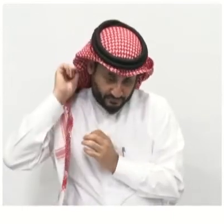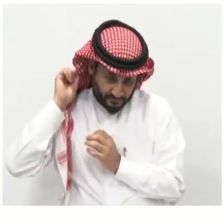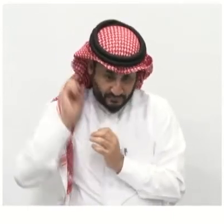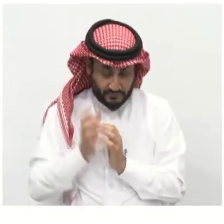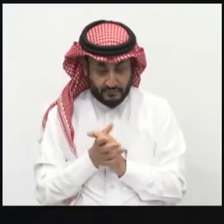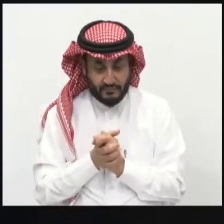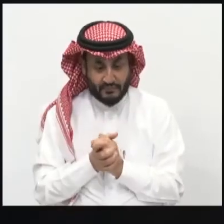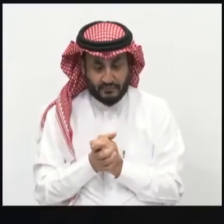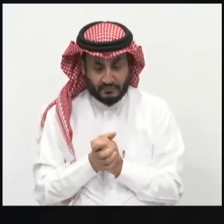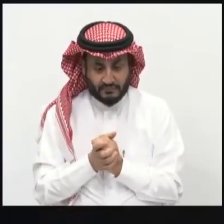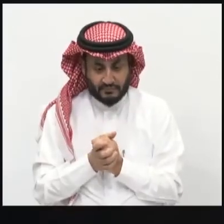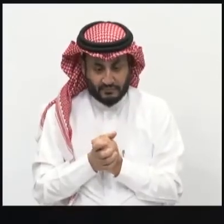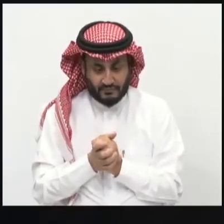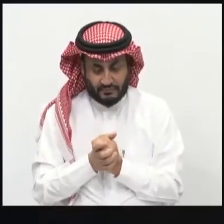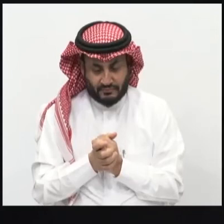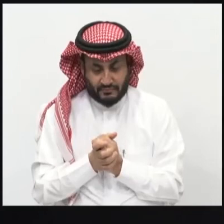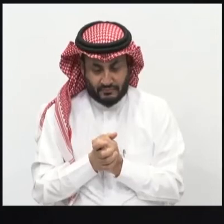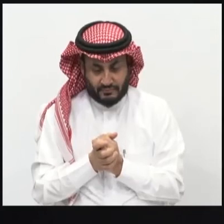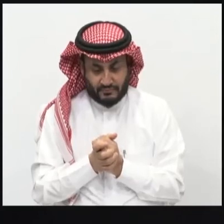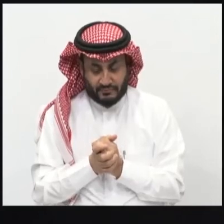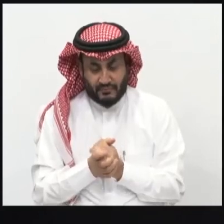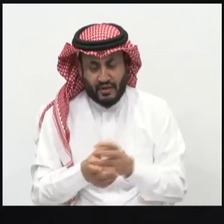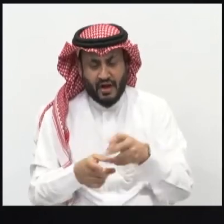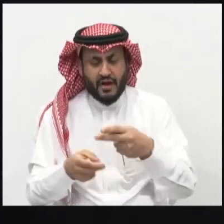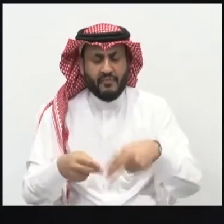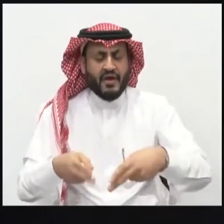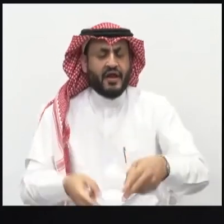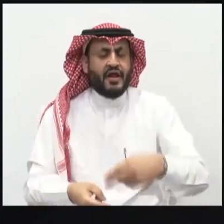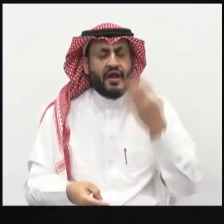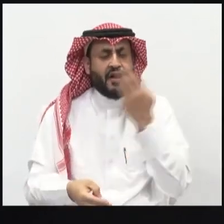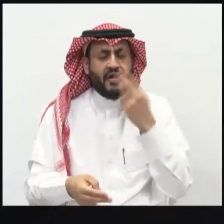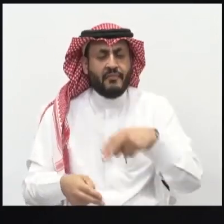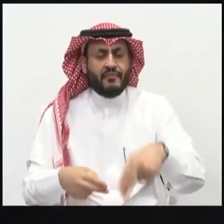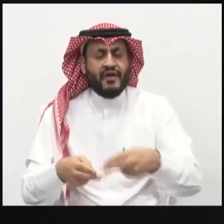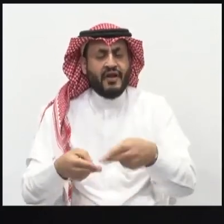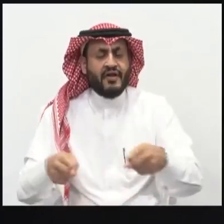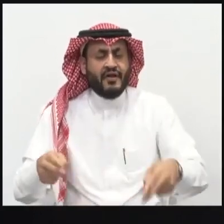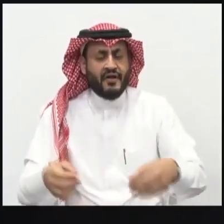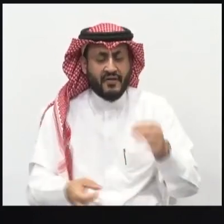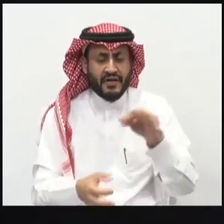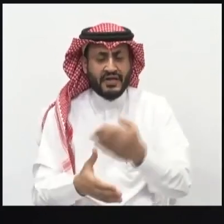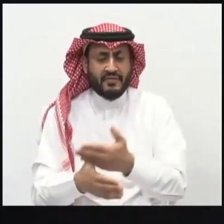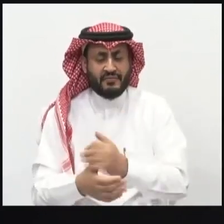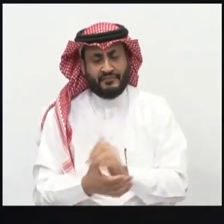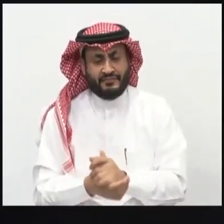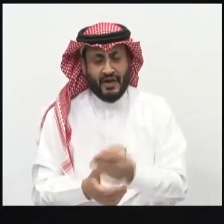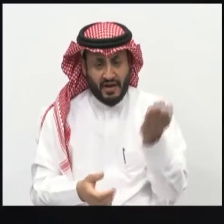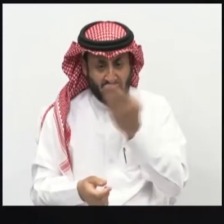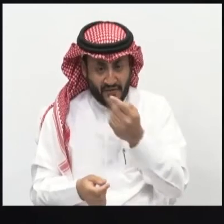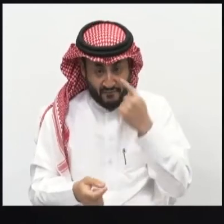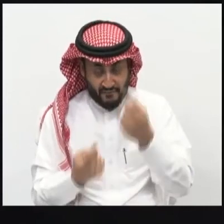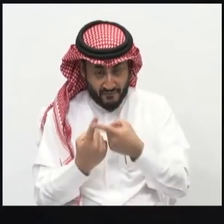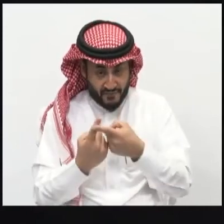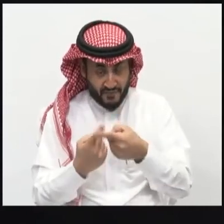So how is that? So we're reading for different purposes, boys and girls. Did you notice that? We read to look